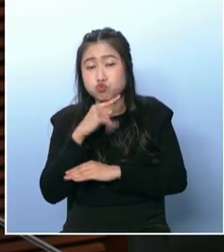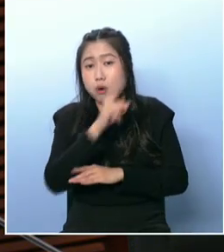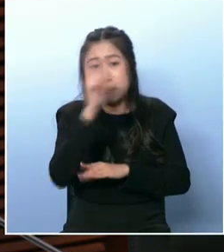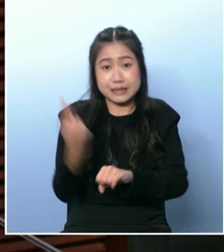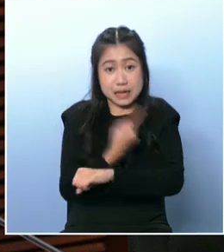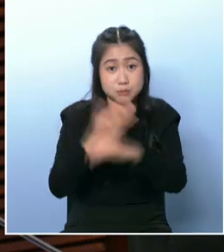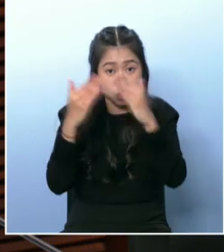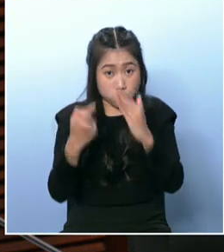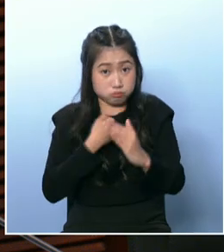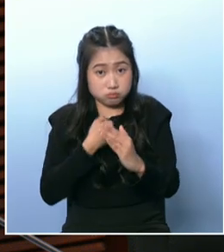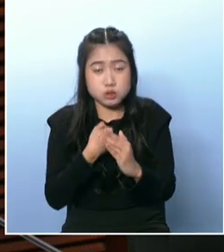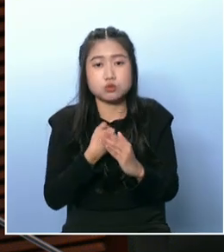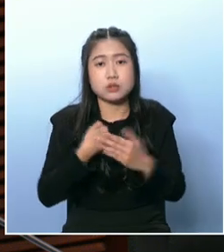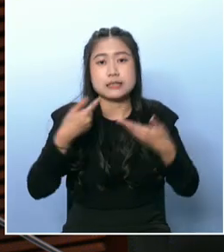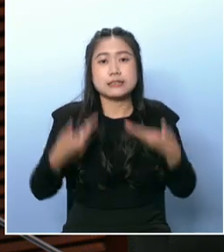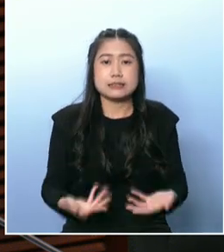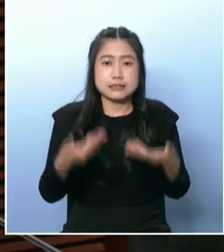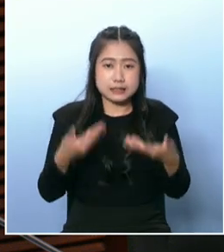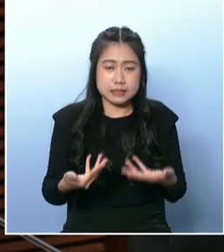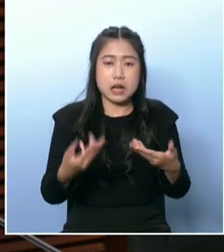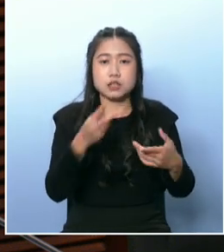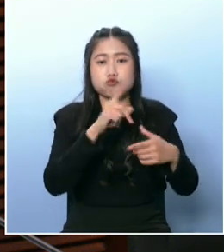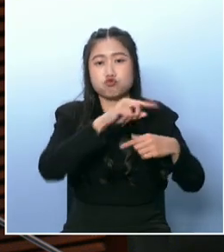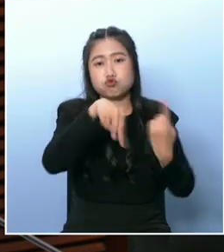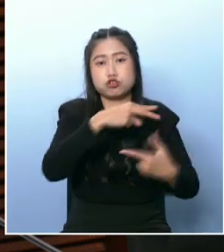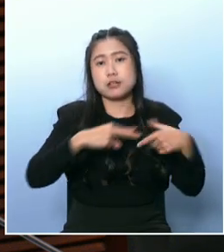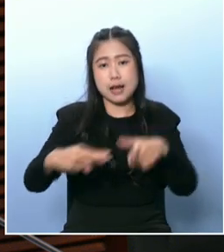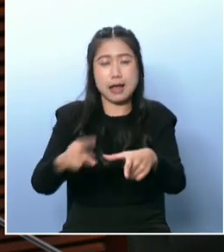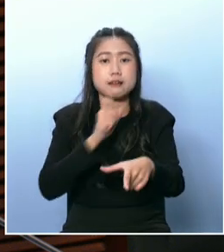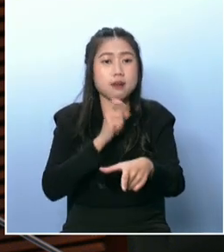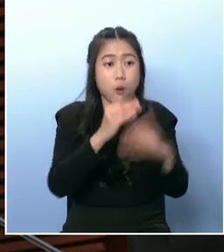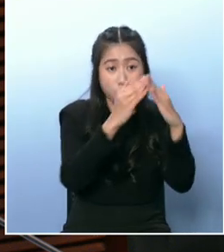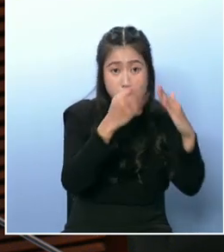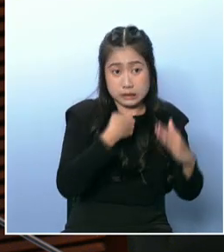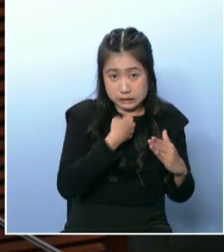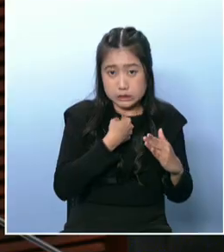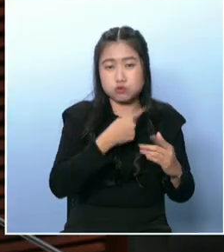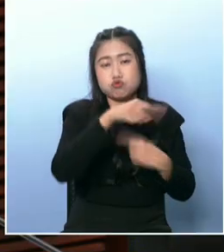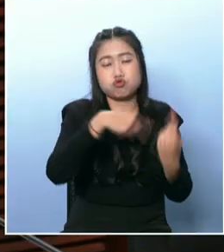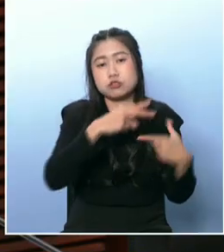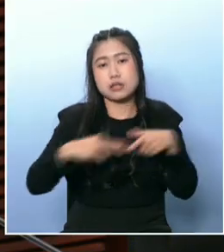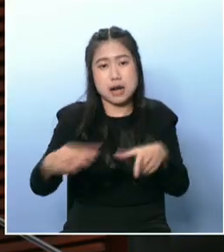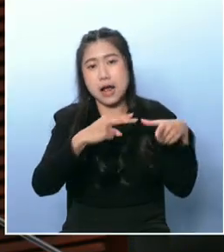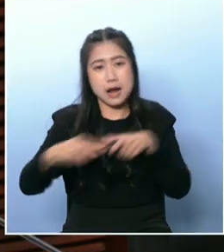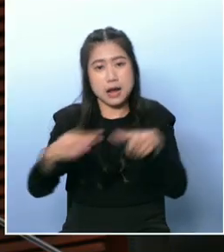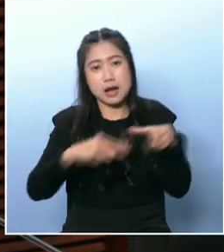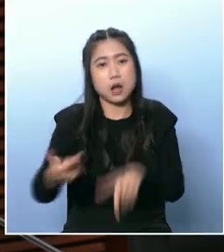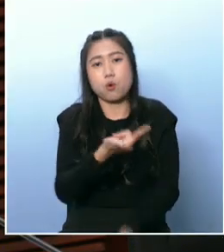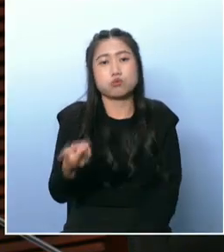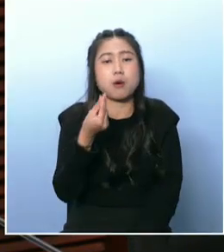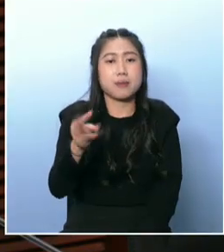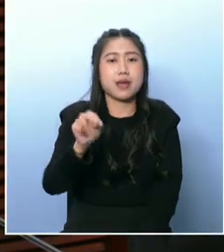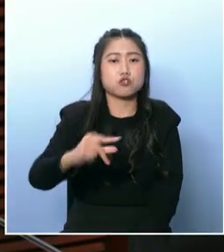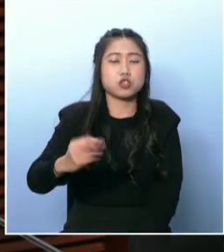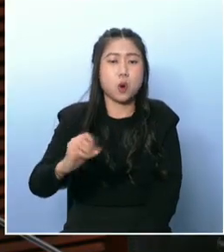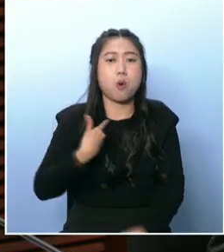But we do not preclude the use of transitional housing for them. We do make such referrals for the families